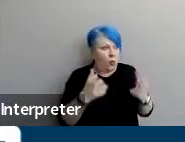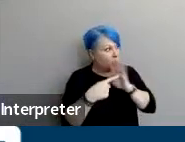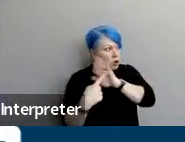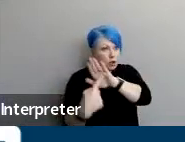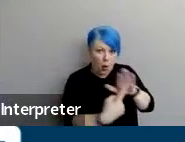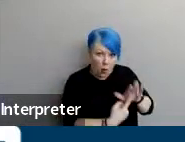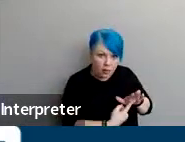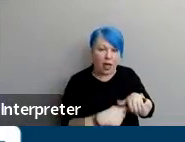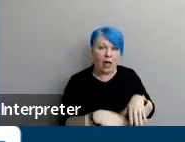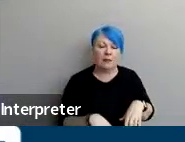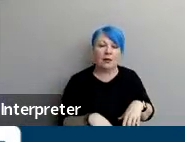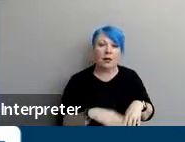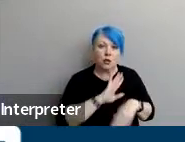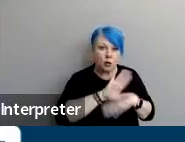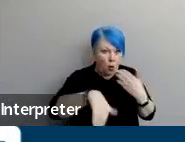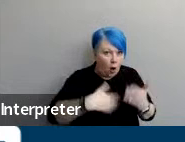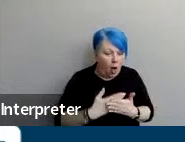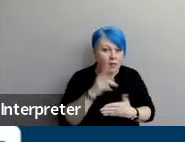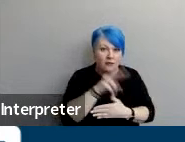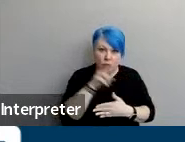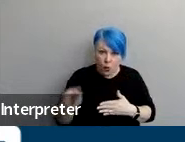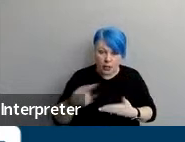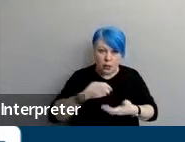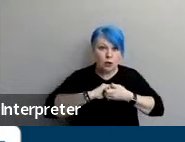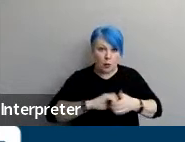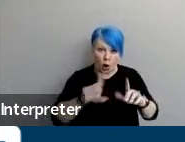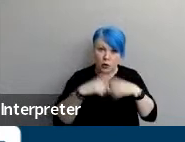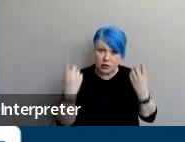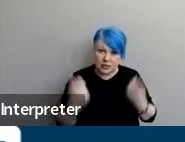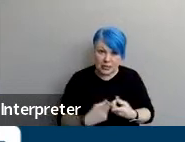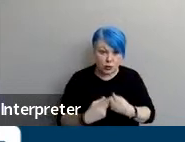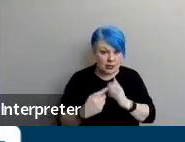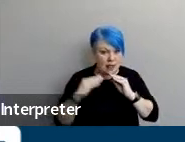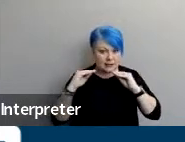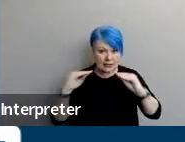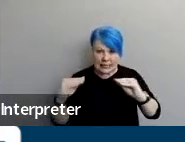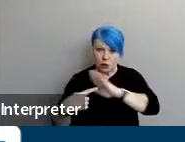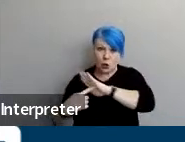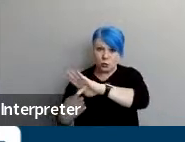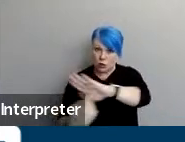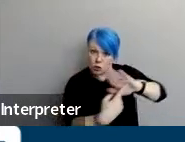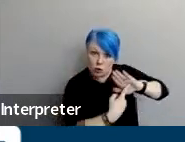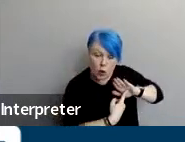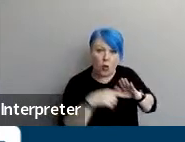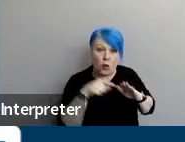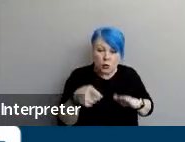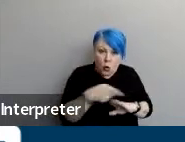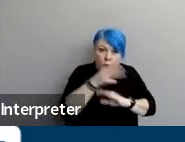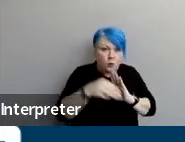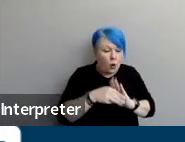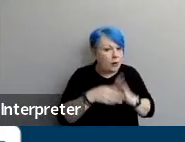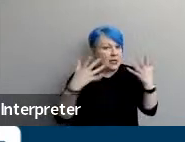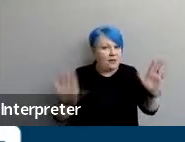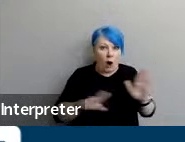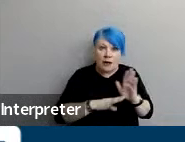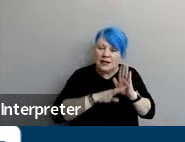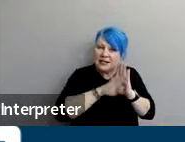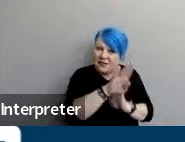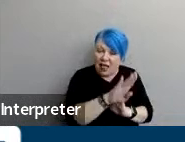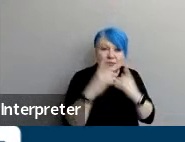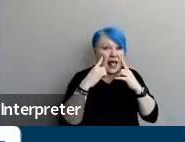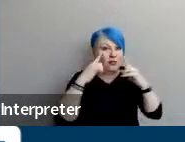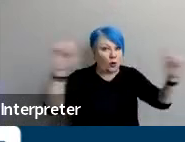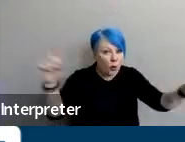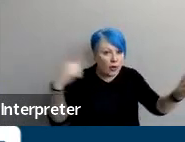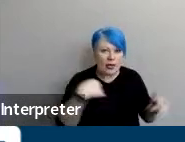20, out of the, for your 22 districts, these are programs that were developed that work. So we don't have to reinvent the wheel. We might